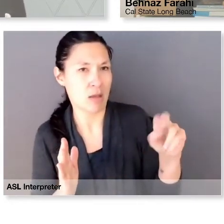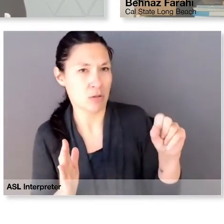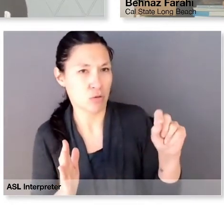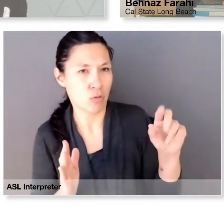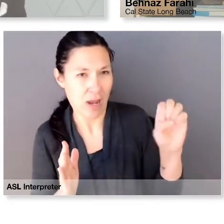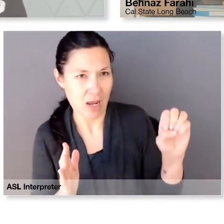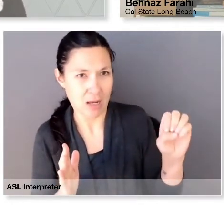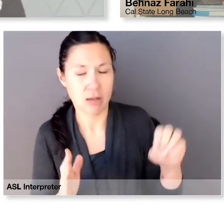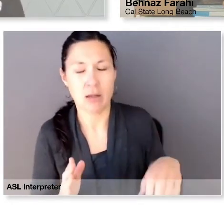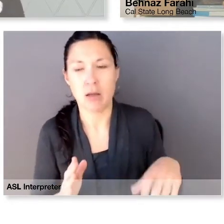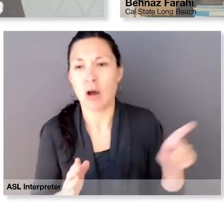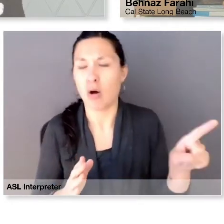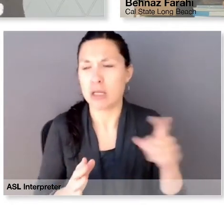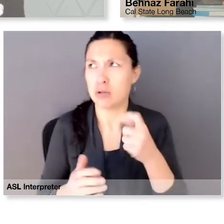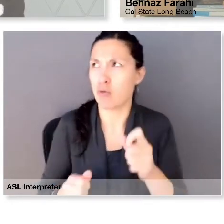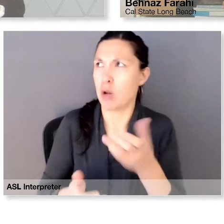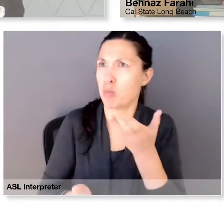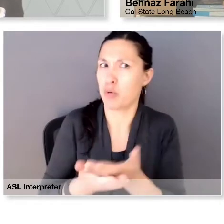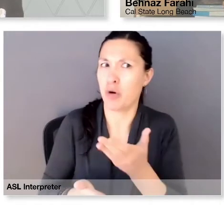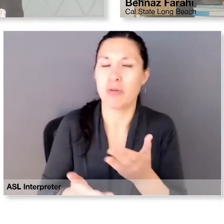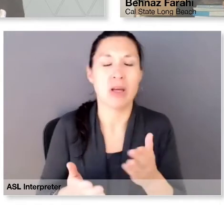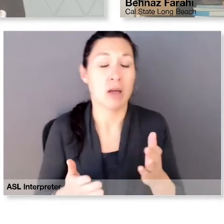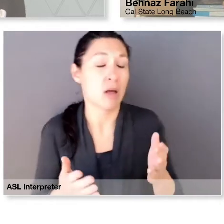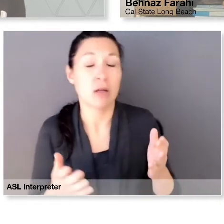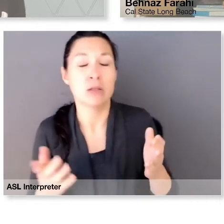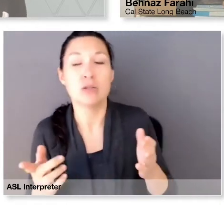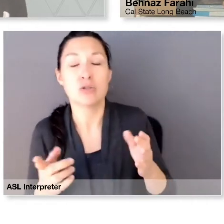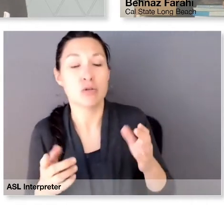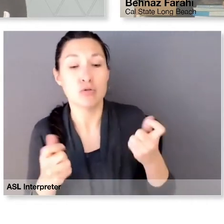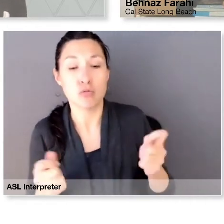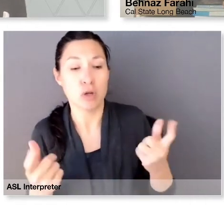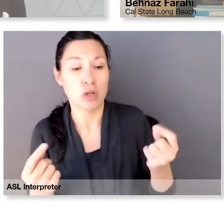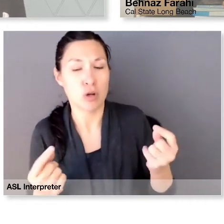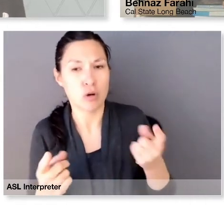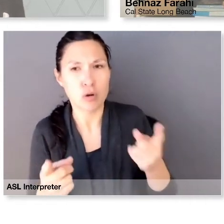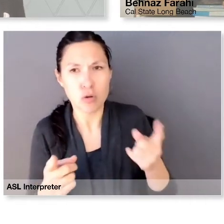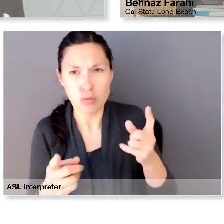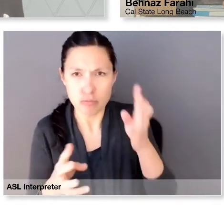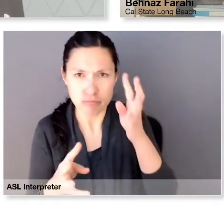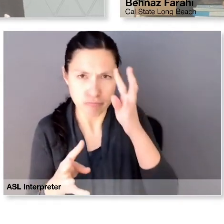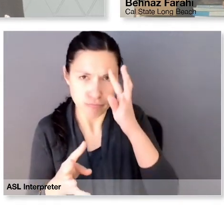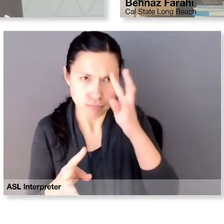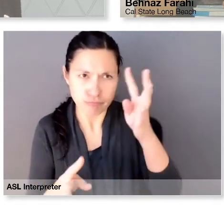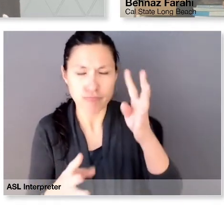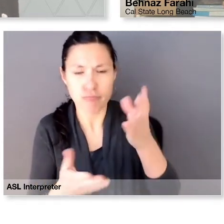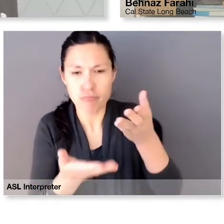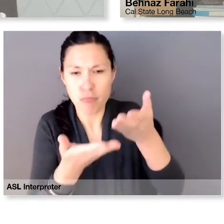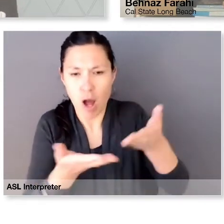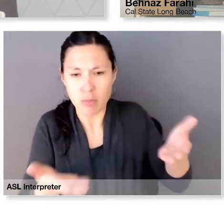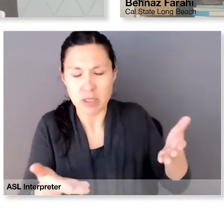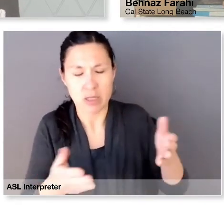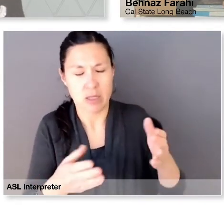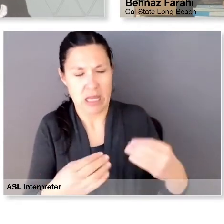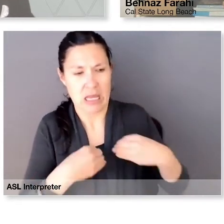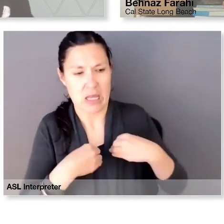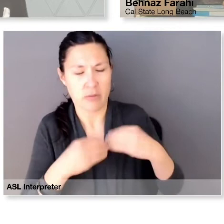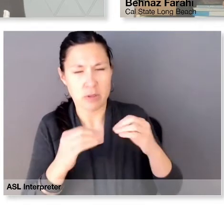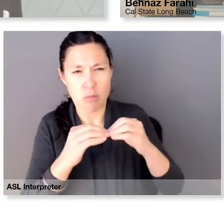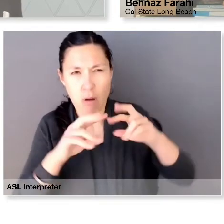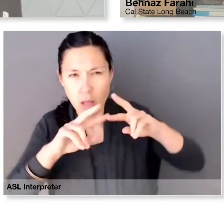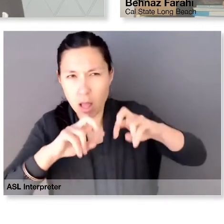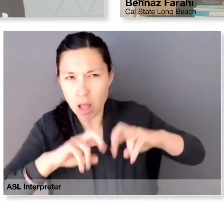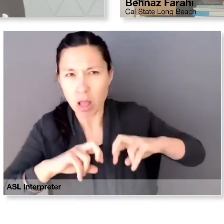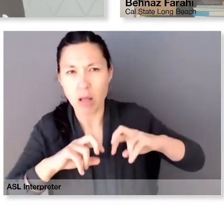you're building evocative objects, you know, maybe to spark critical reflection, does prove mean something kind of like you